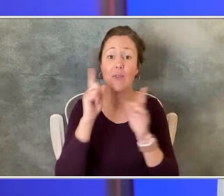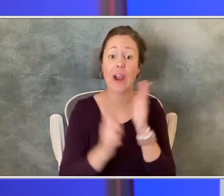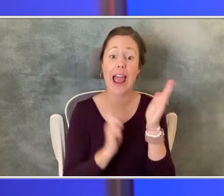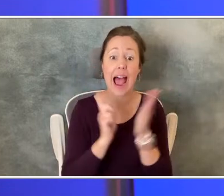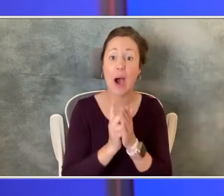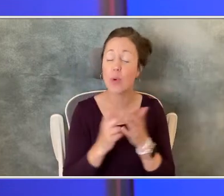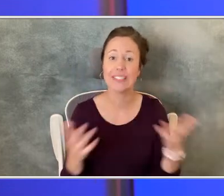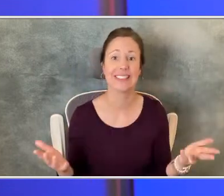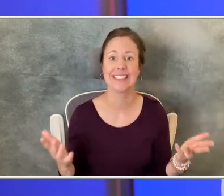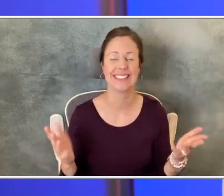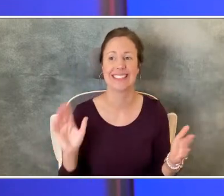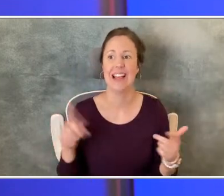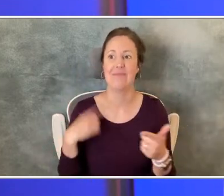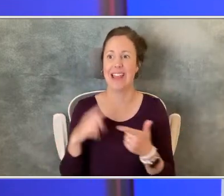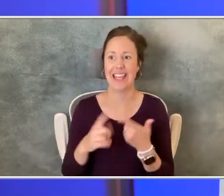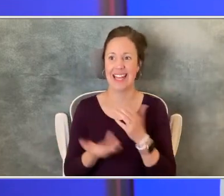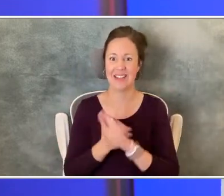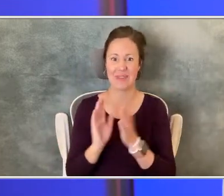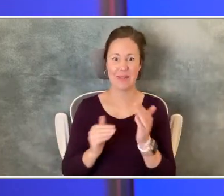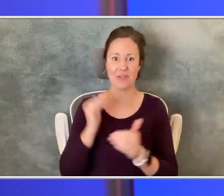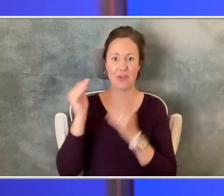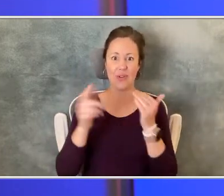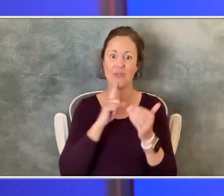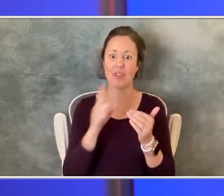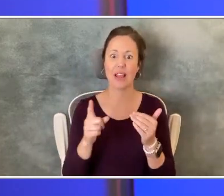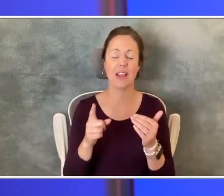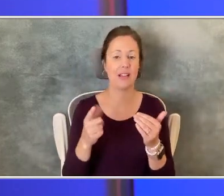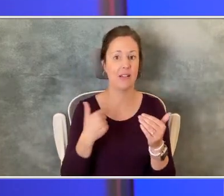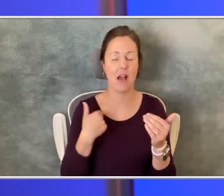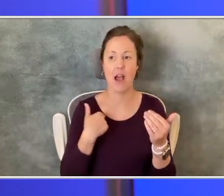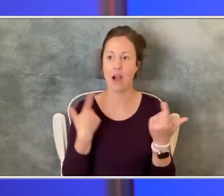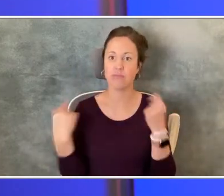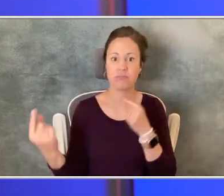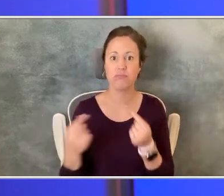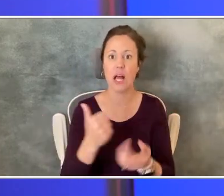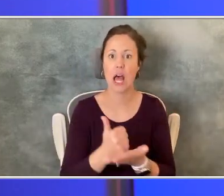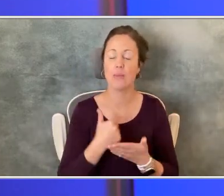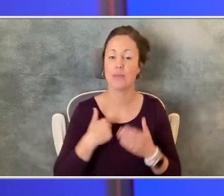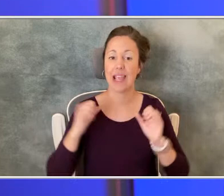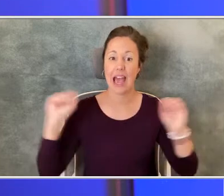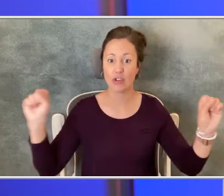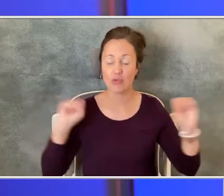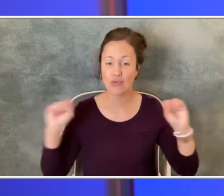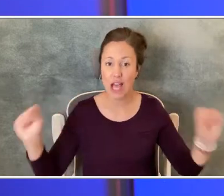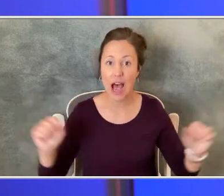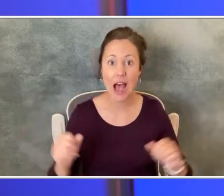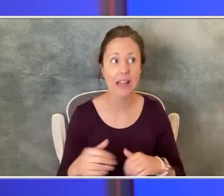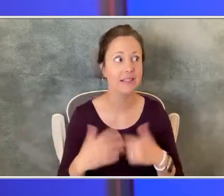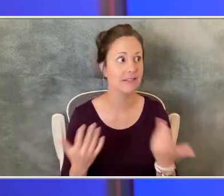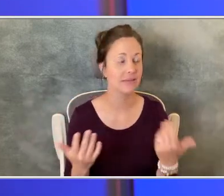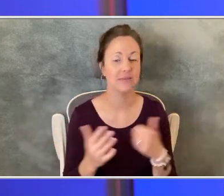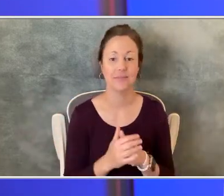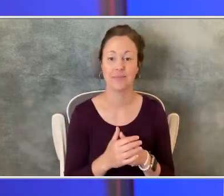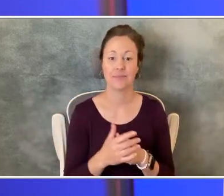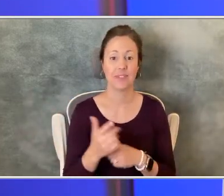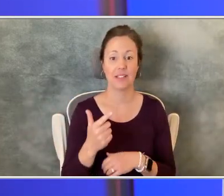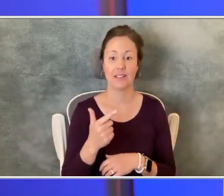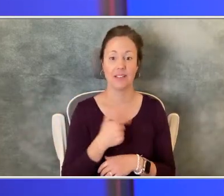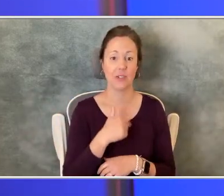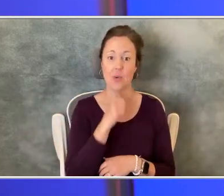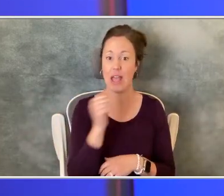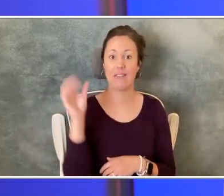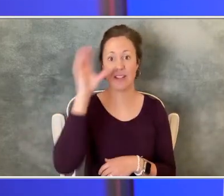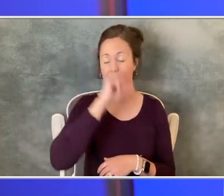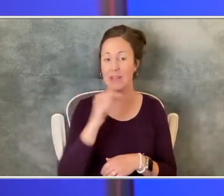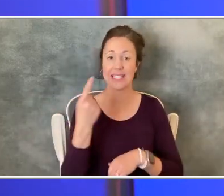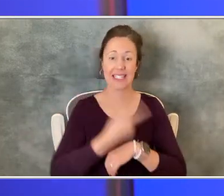into adulthood, and it's extremely productive. It helps me exercise first thing in the morning, and so I haven't missed a day of exercise in years.